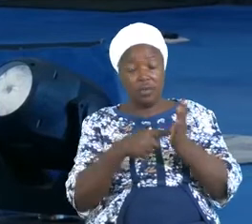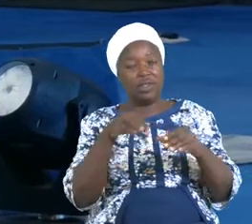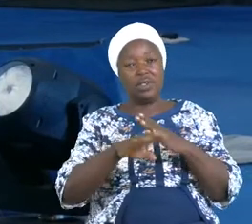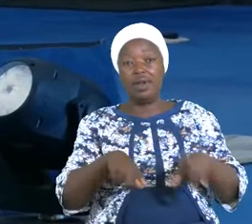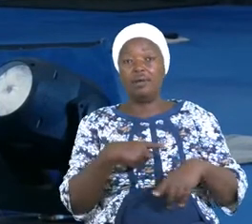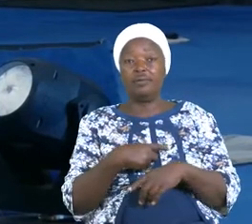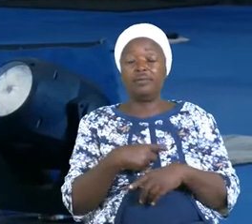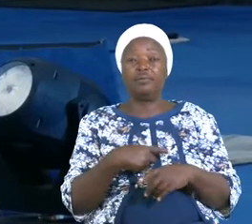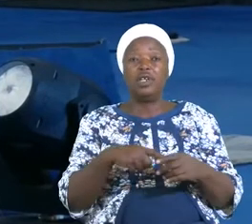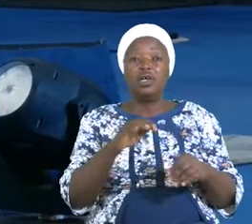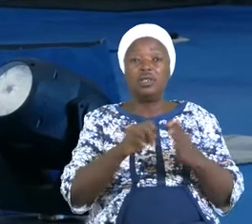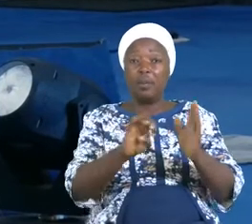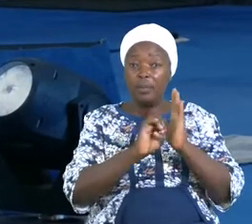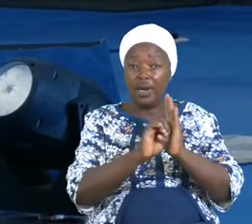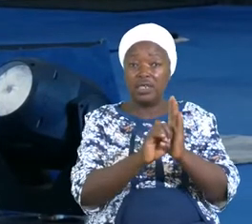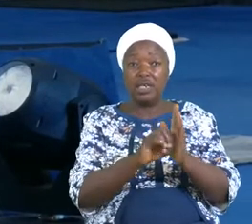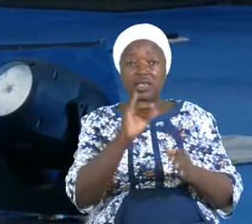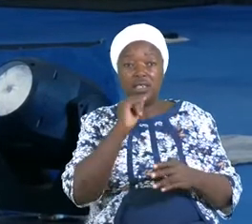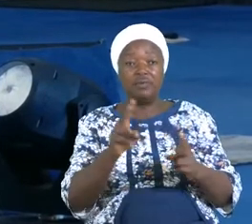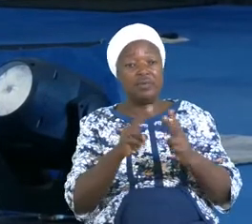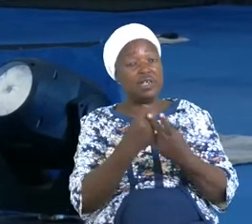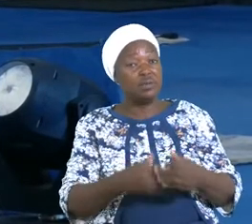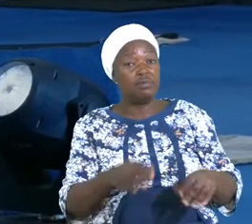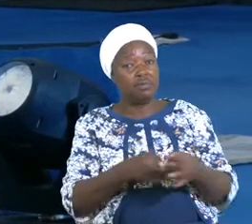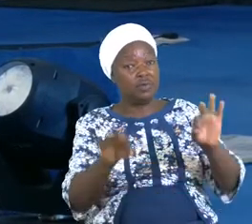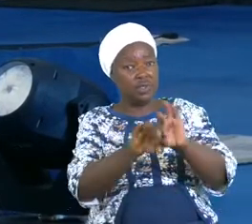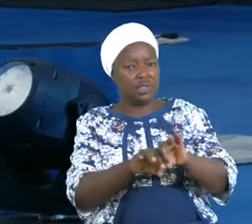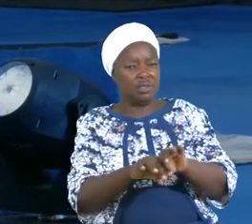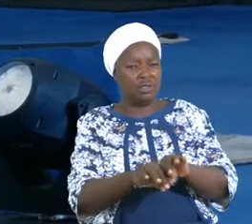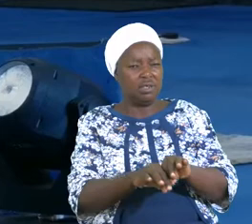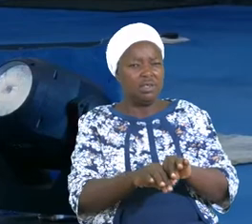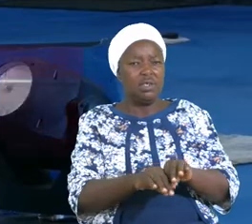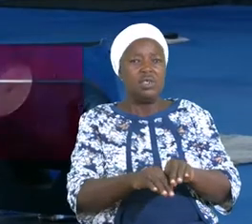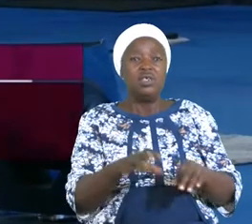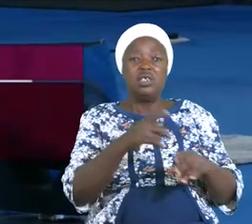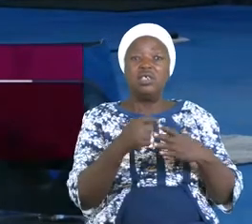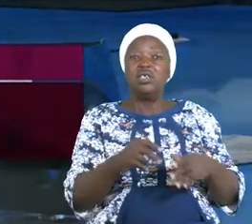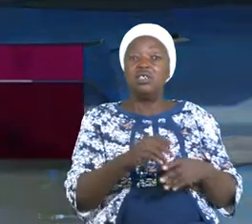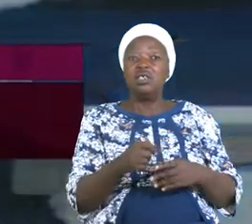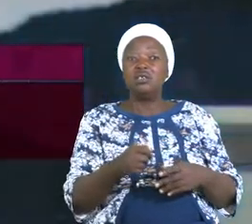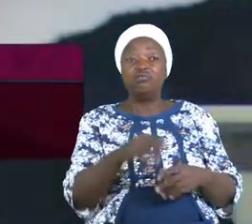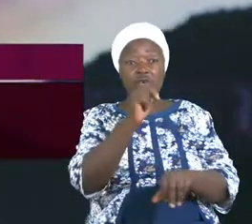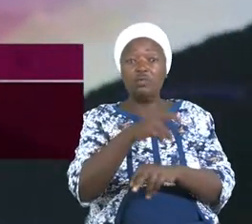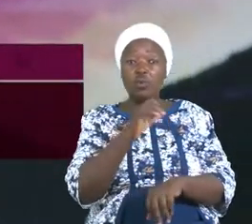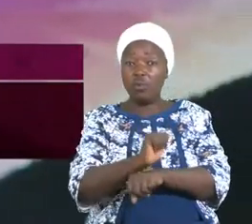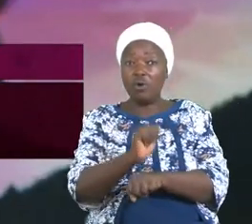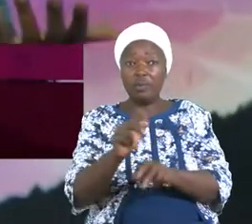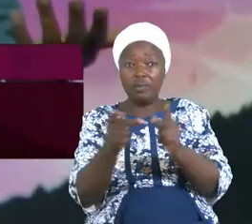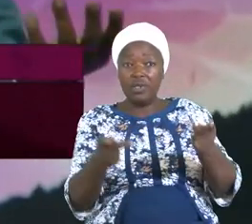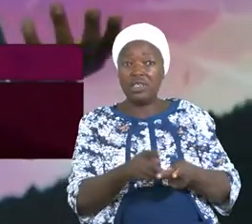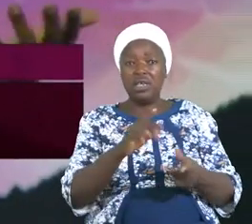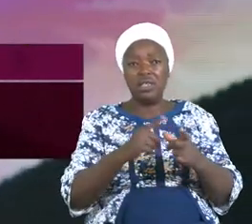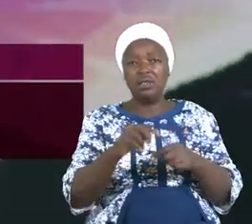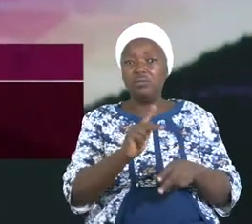the pattern is very important. In the textile industry, those who are making